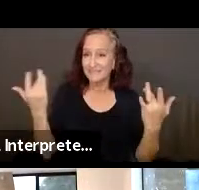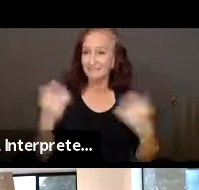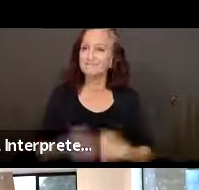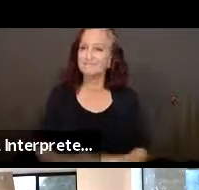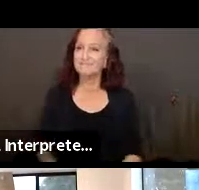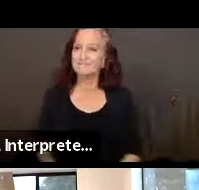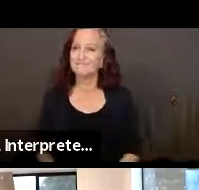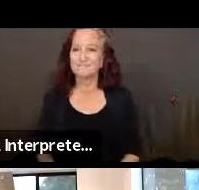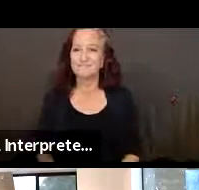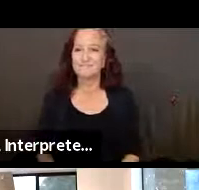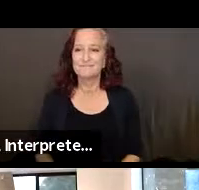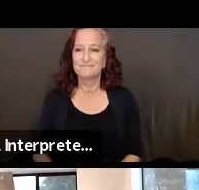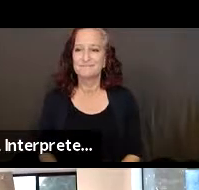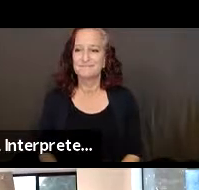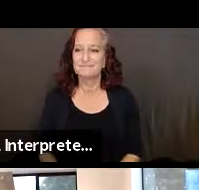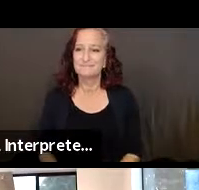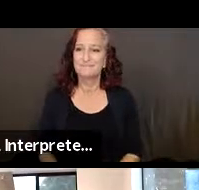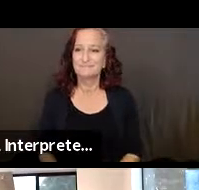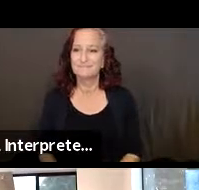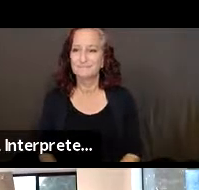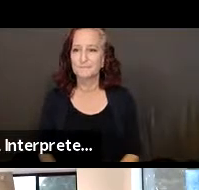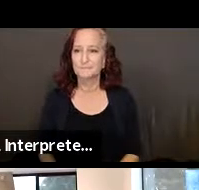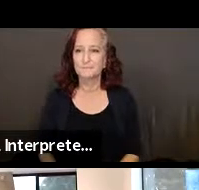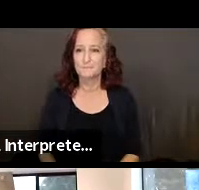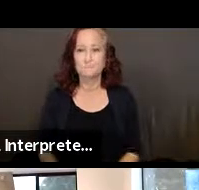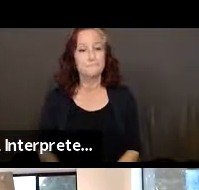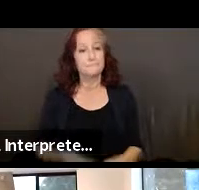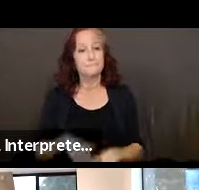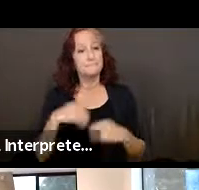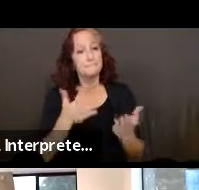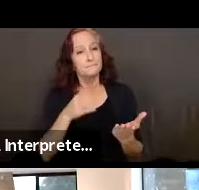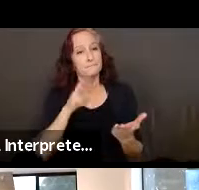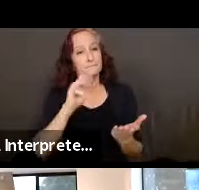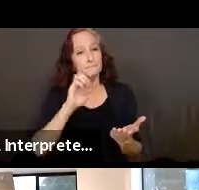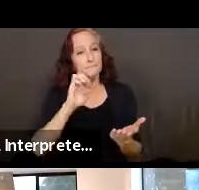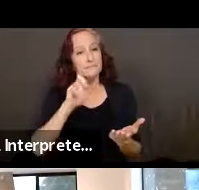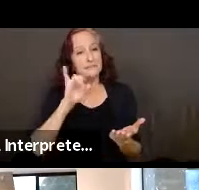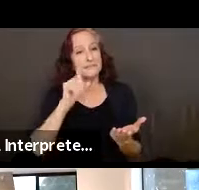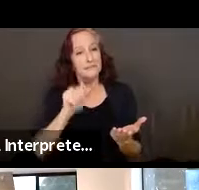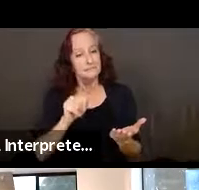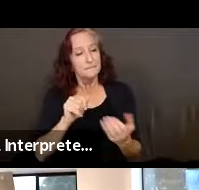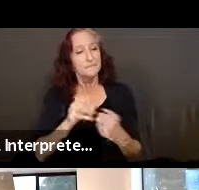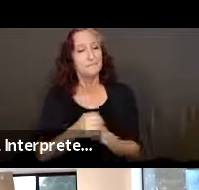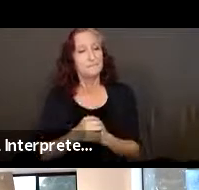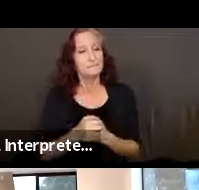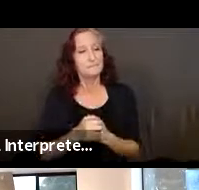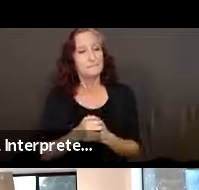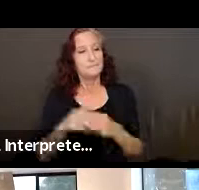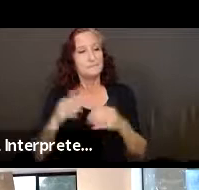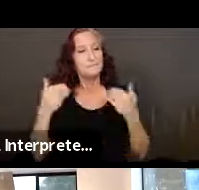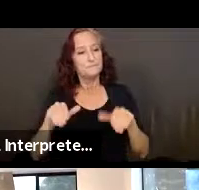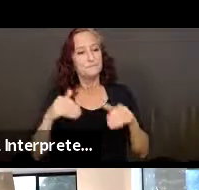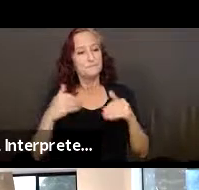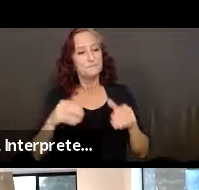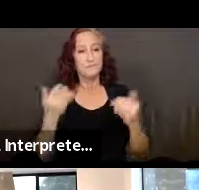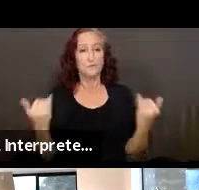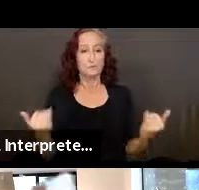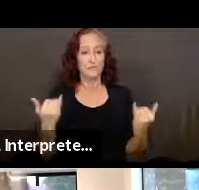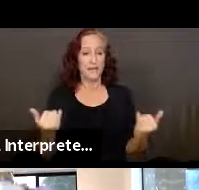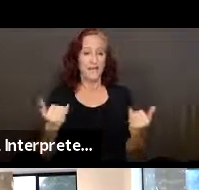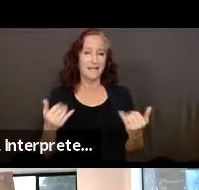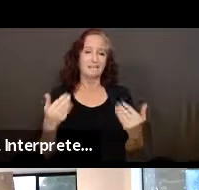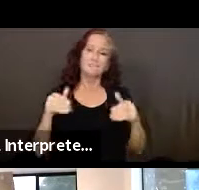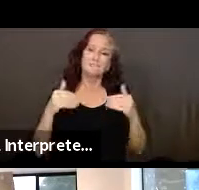evening. So on that note, Melinda, I think it's such a special day for you. I know that so